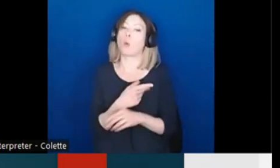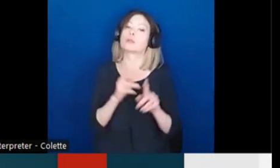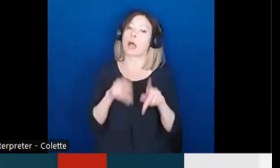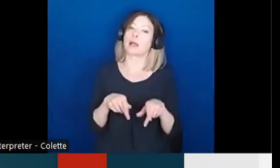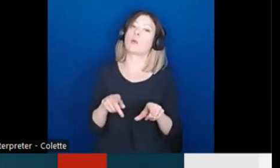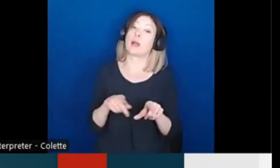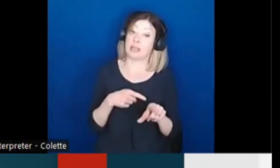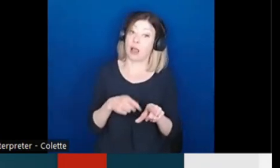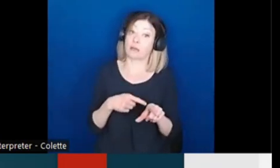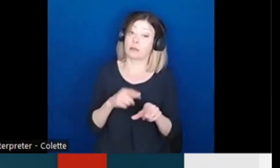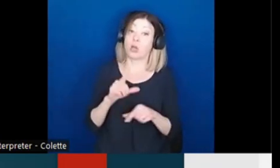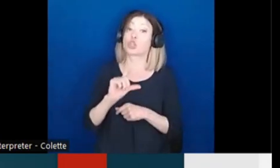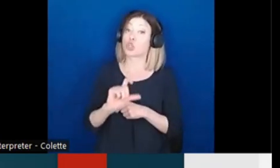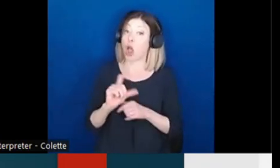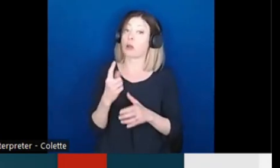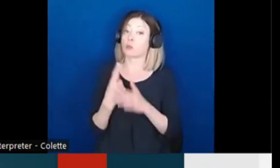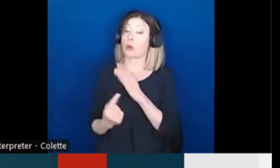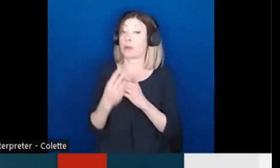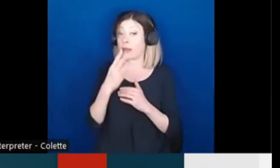Charlotte was 38,